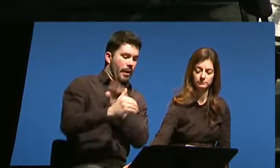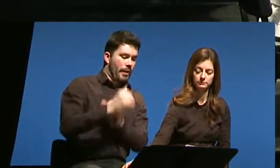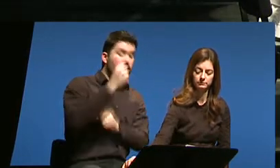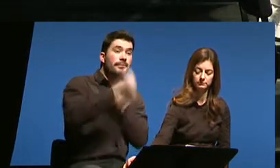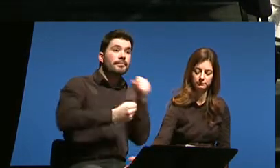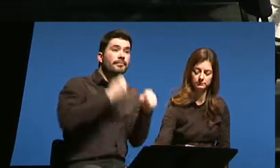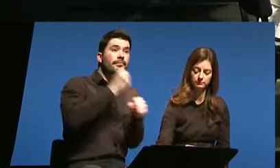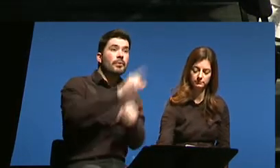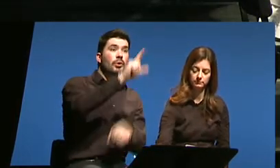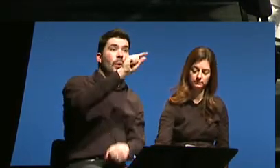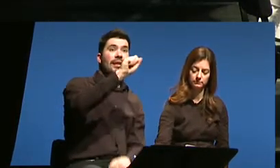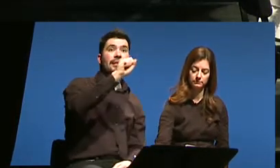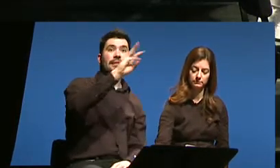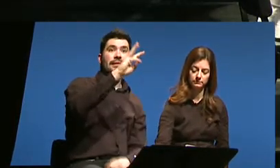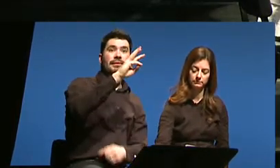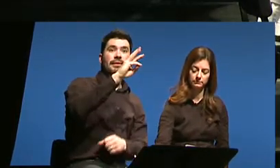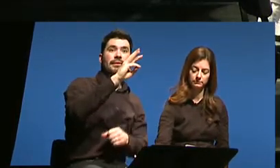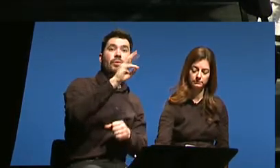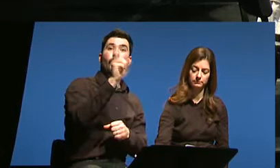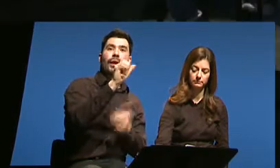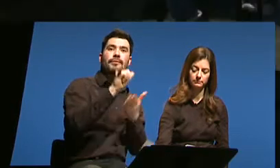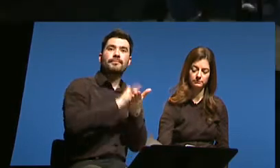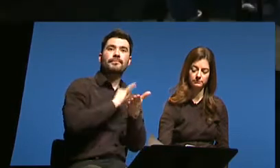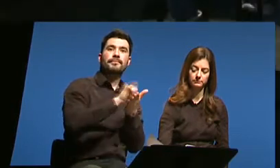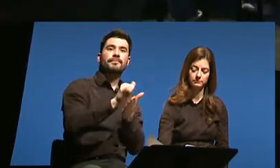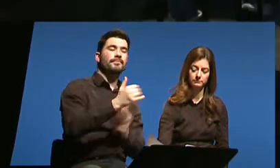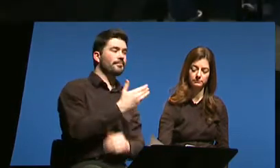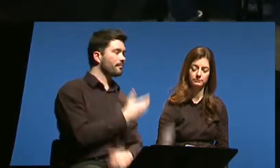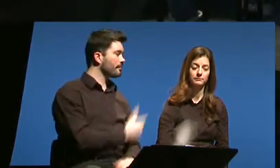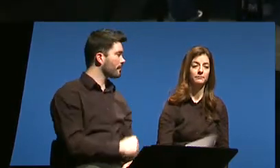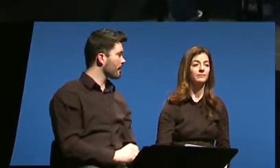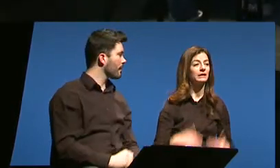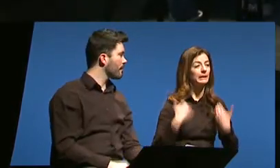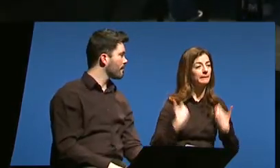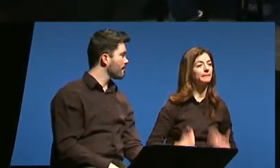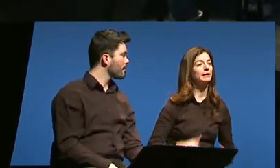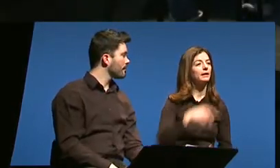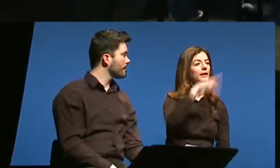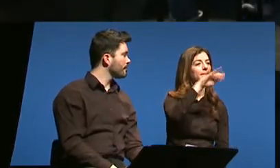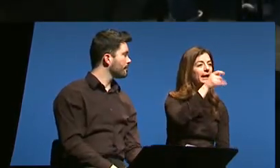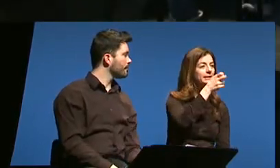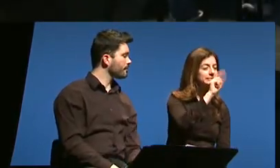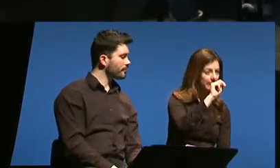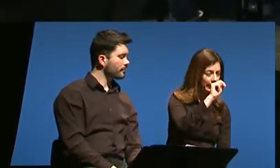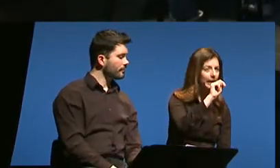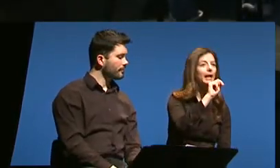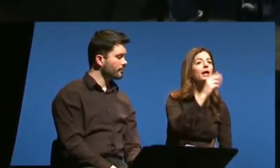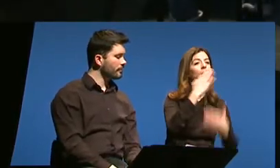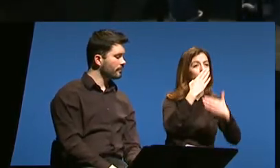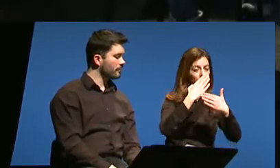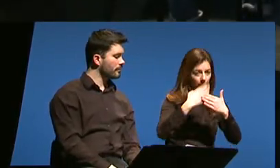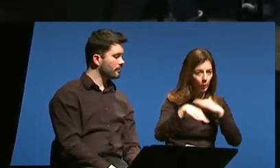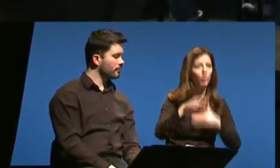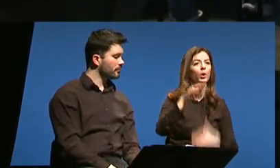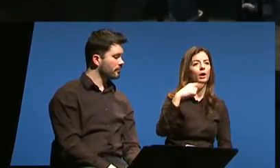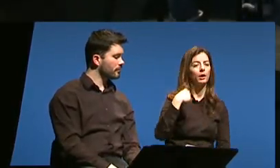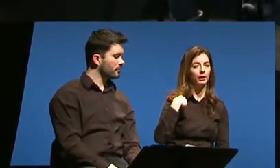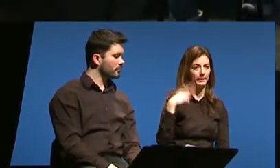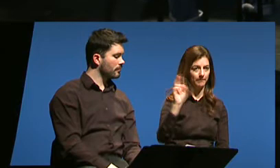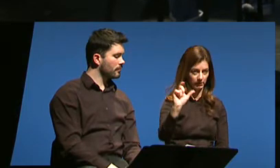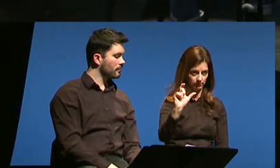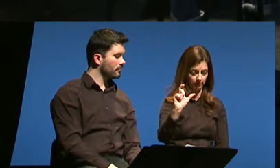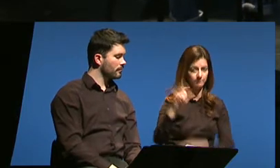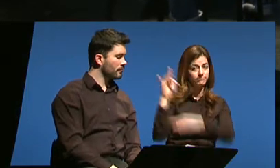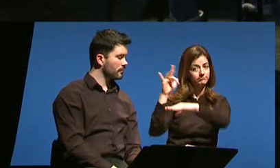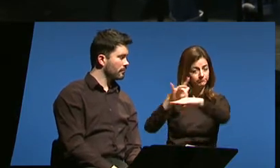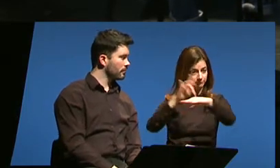2016. New York City. I'm an ethnically Pakistani, Kuwaiti-born Muslim. I have lived in 10